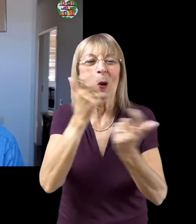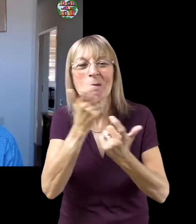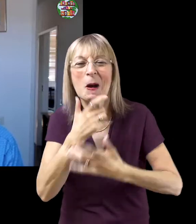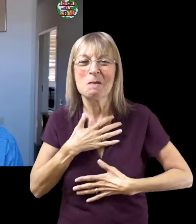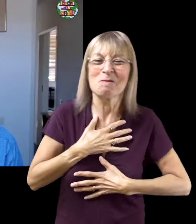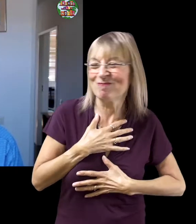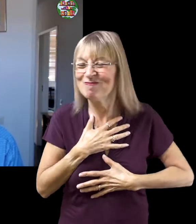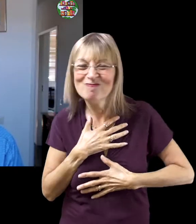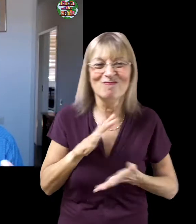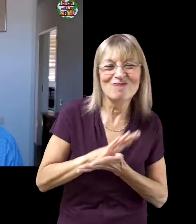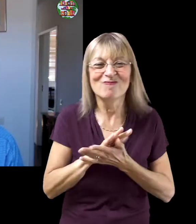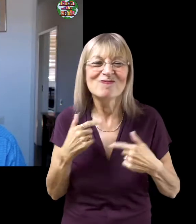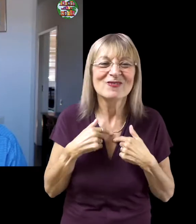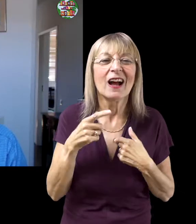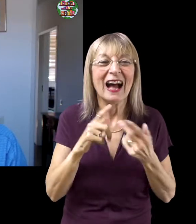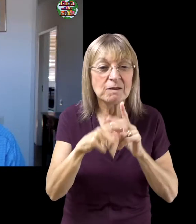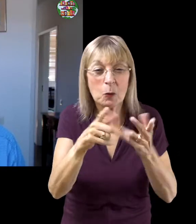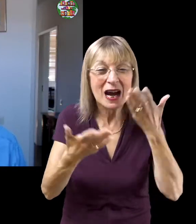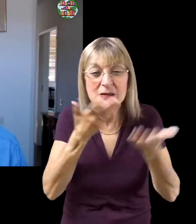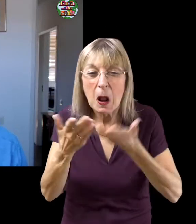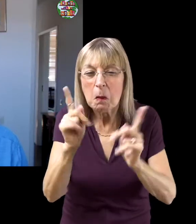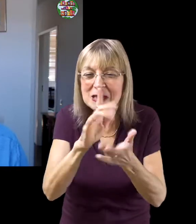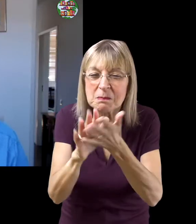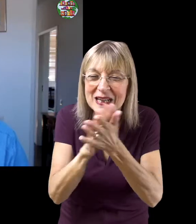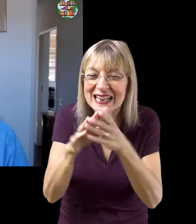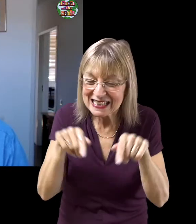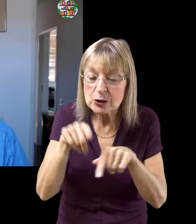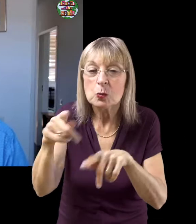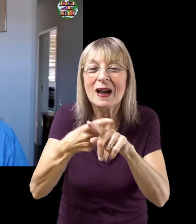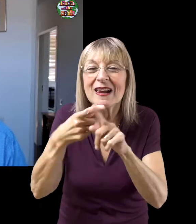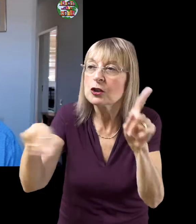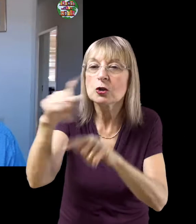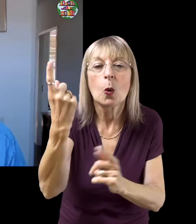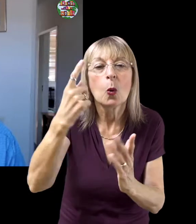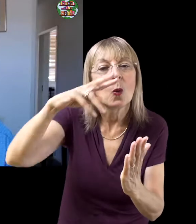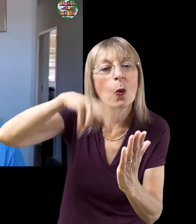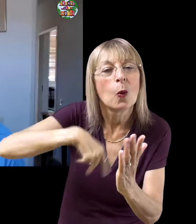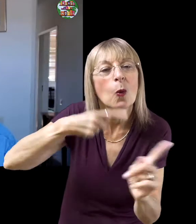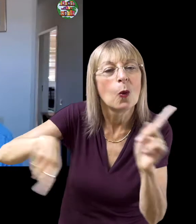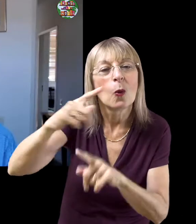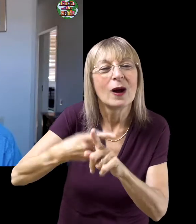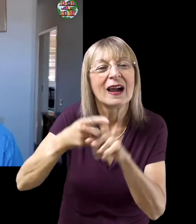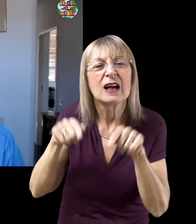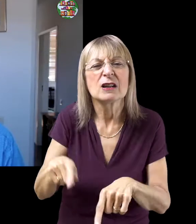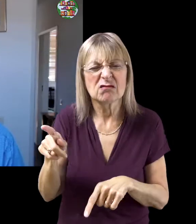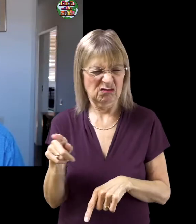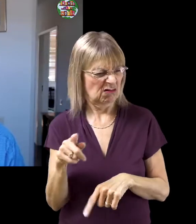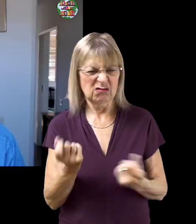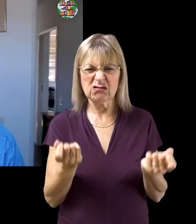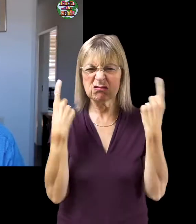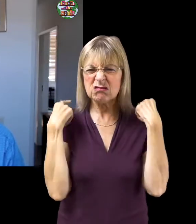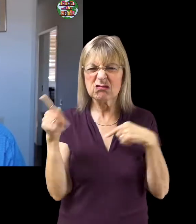and emotional content for them. But even if you explained what it meant for the English reader, it would become